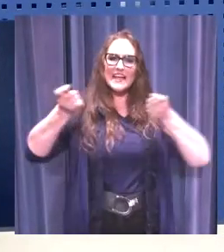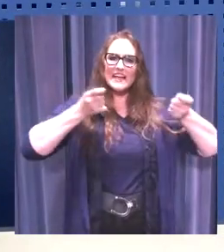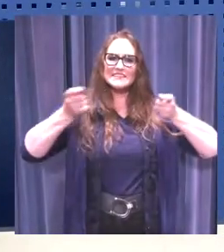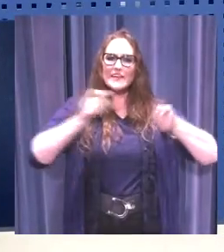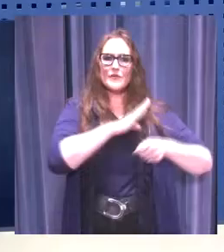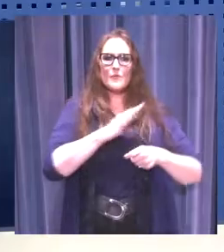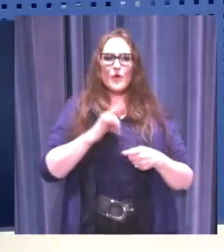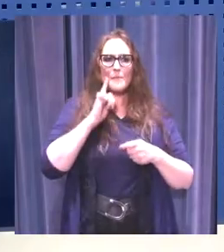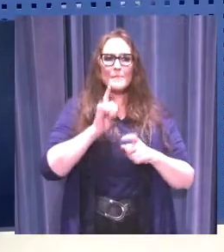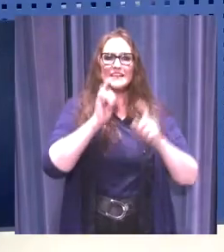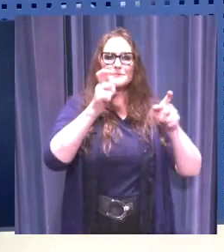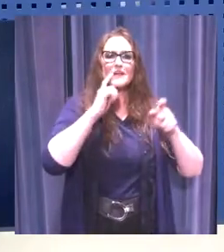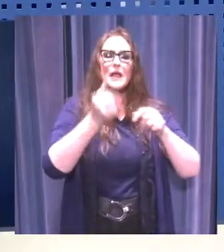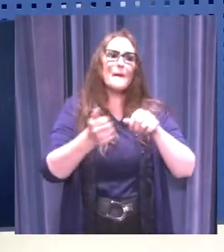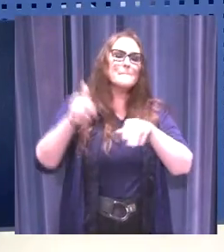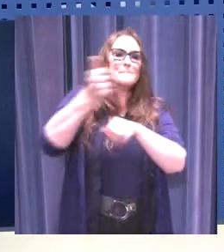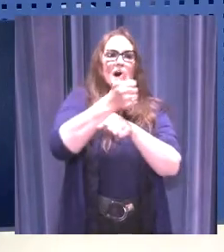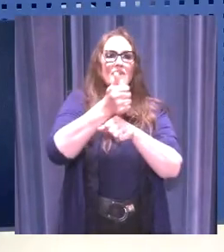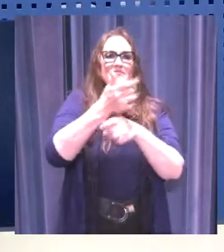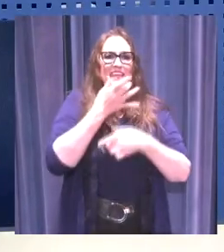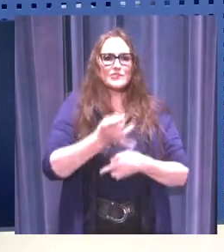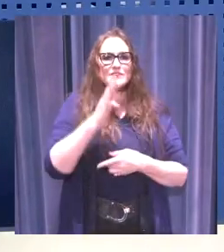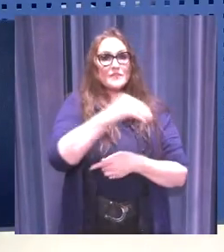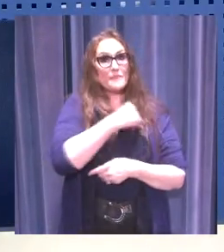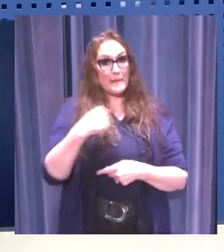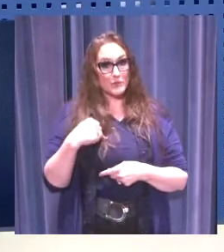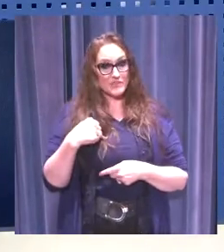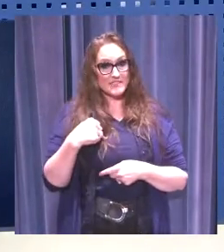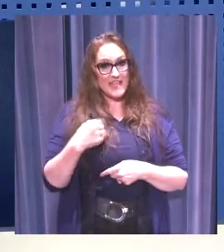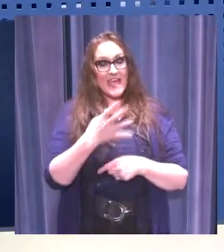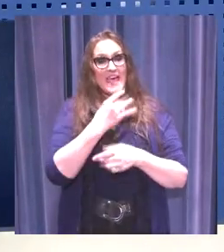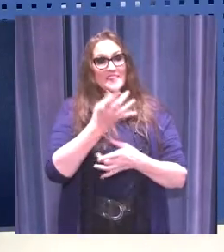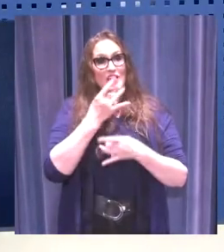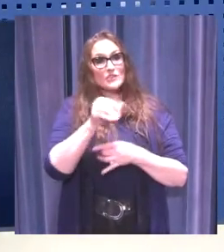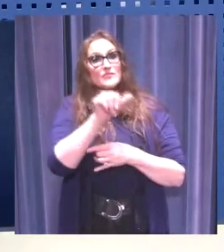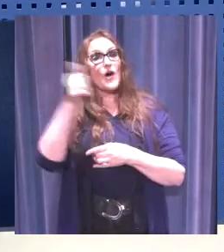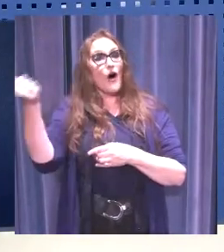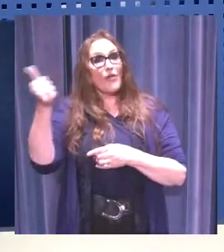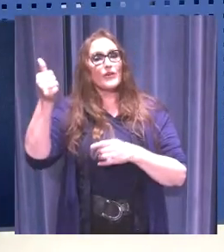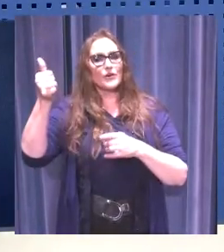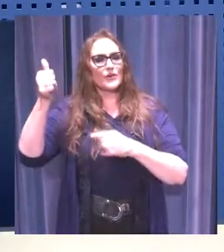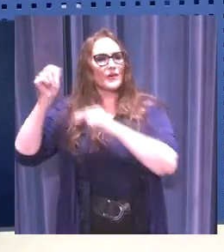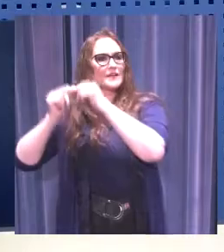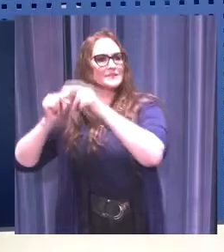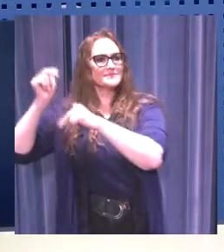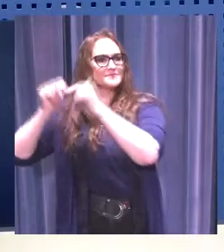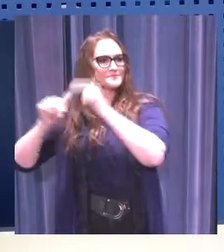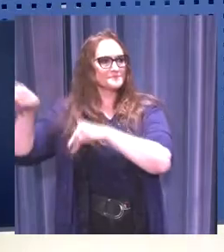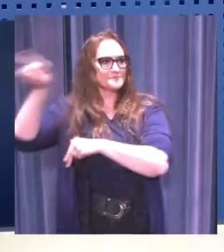that well-being above the interests of its own members and the interests of any other entity.